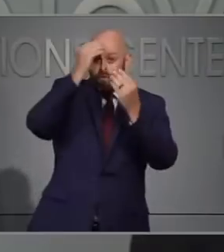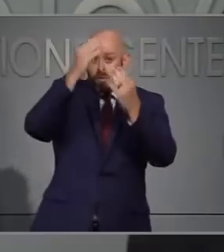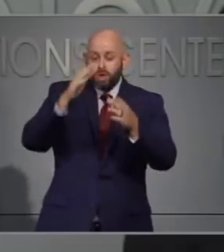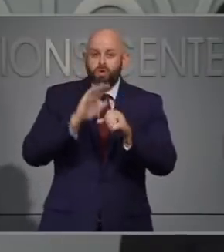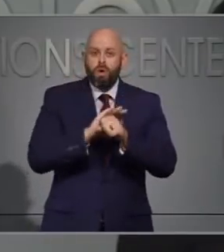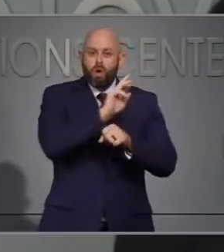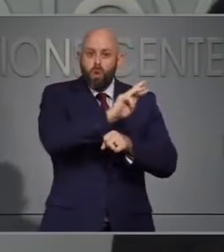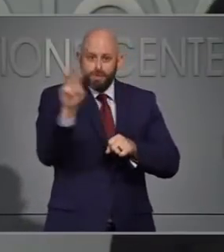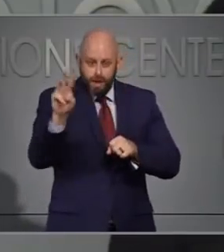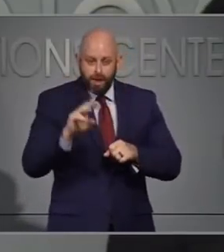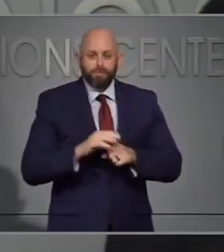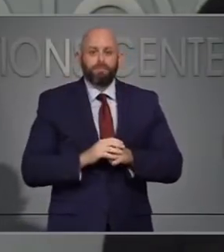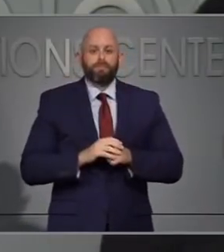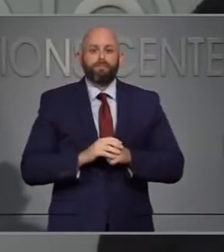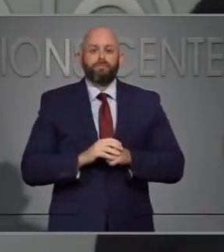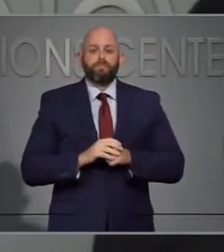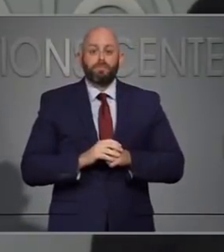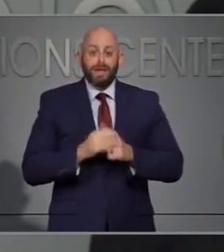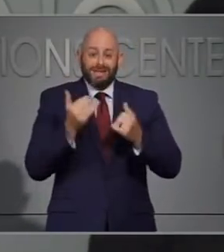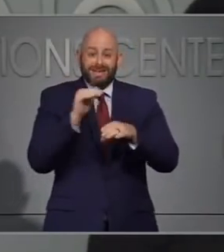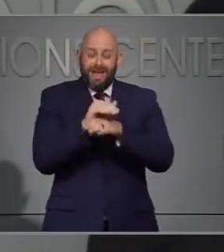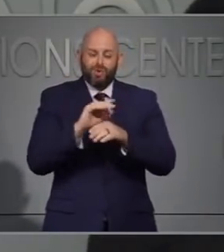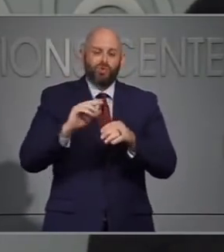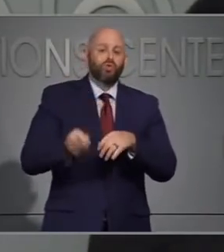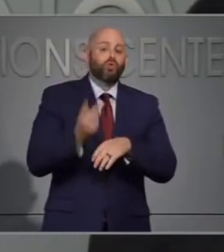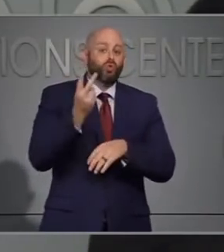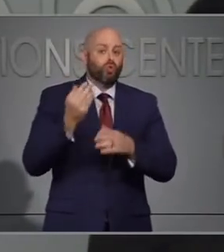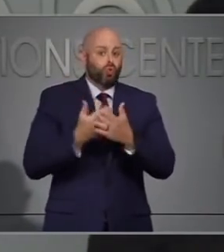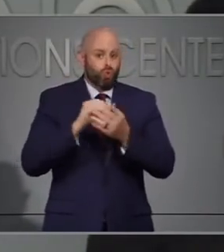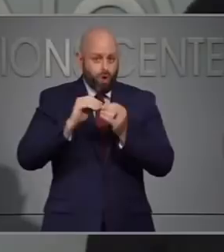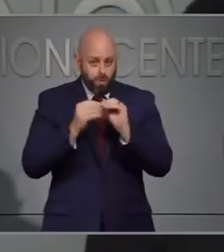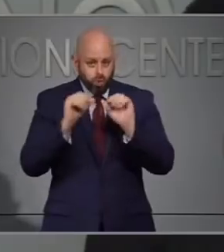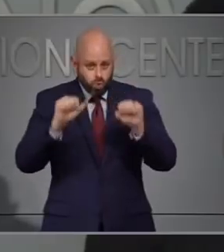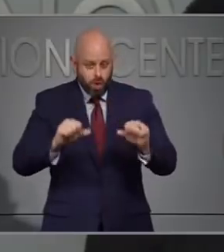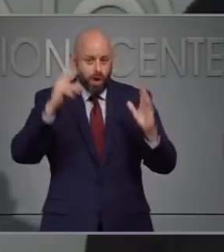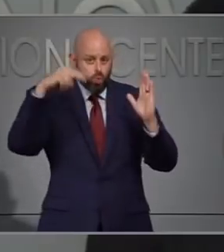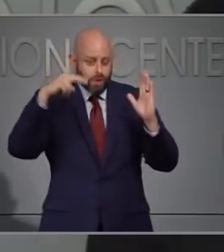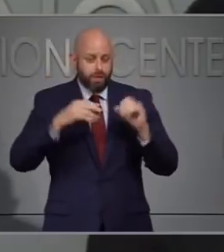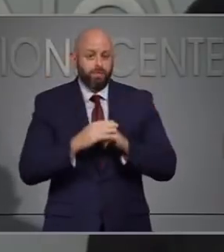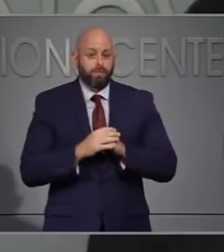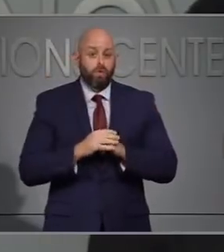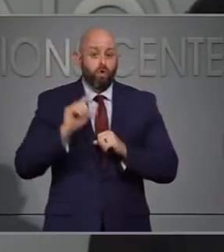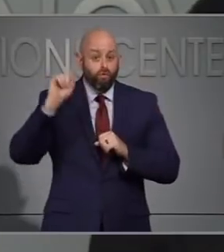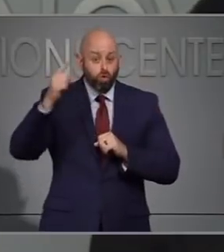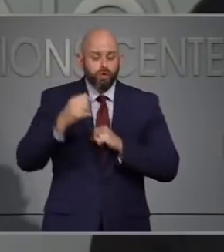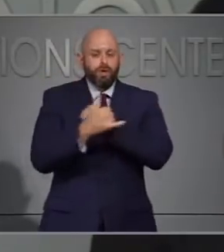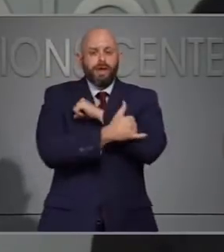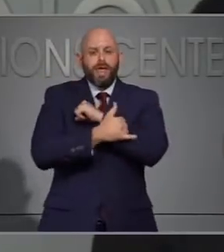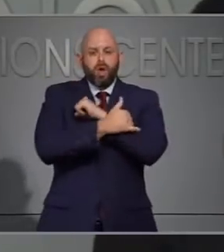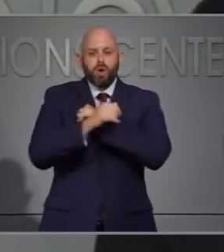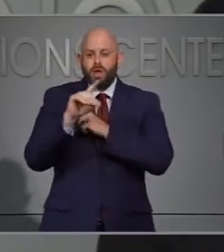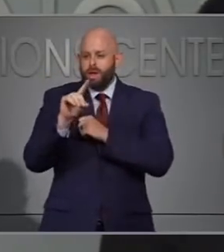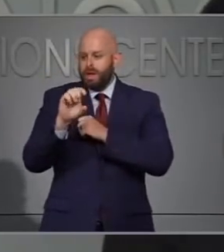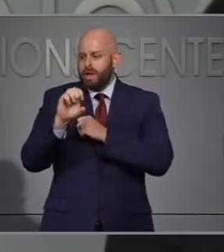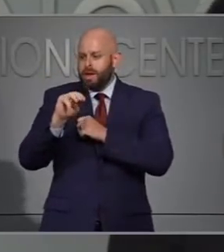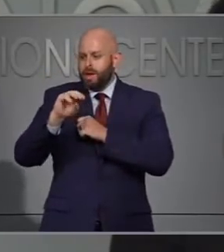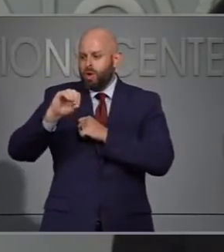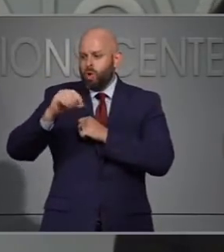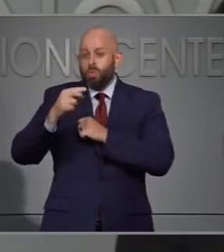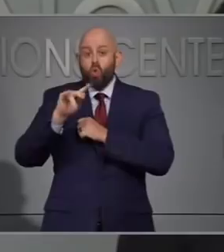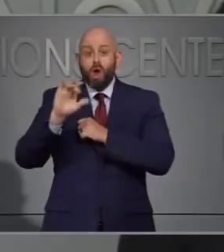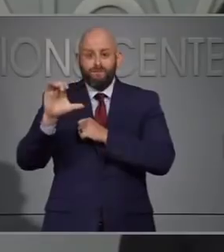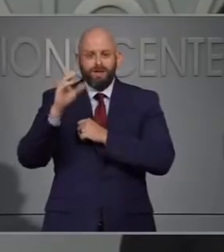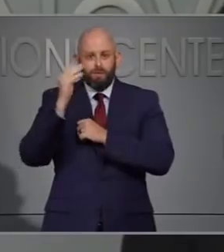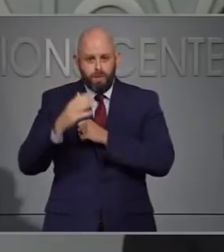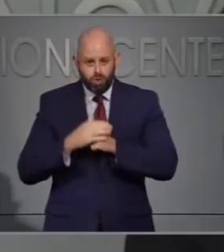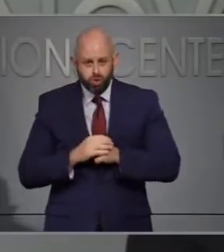data. Tonight, we will launch 2 new features. One is county demographic data, including race,